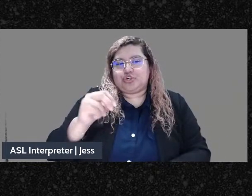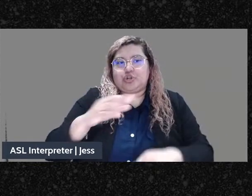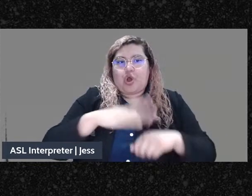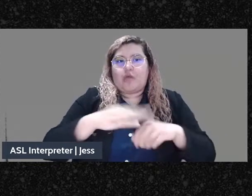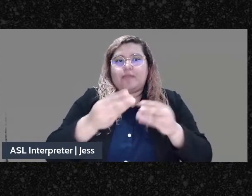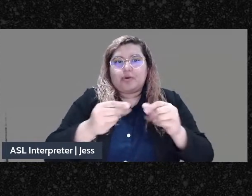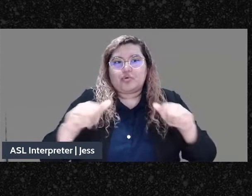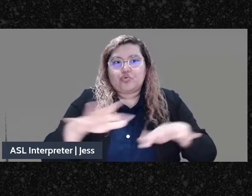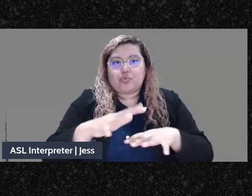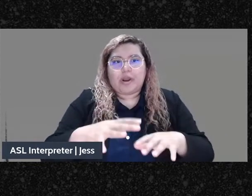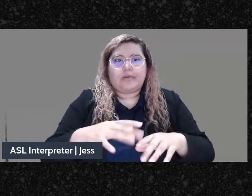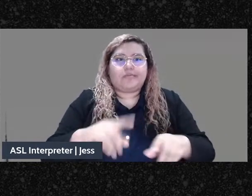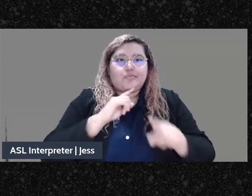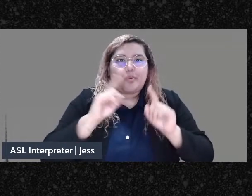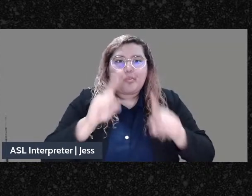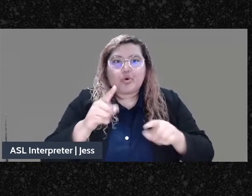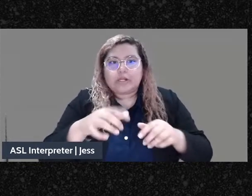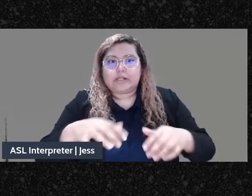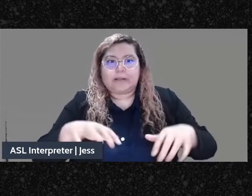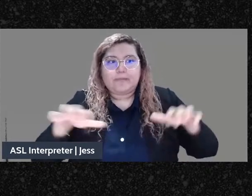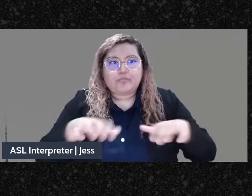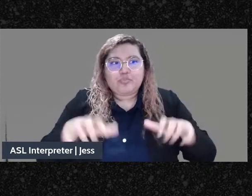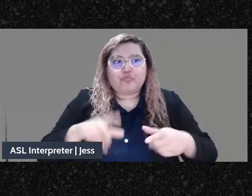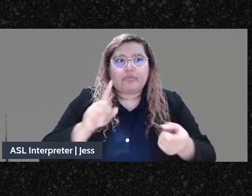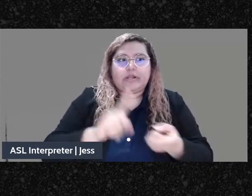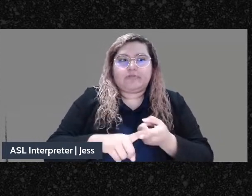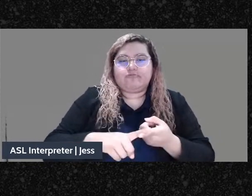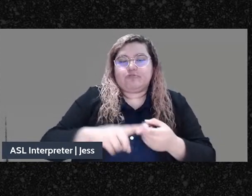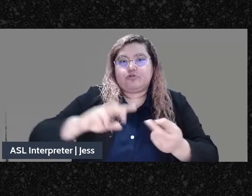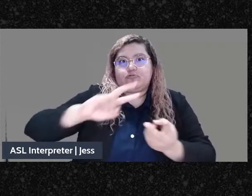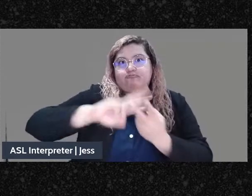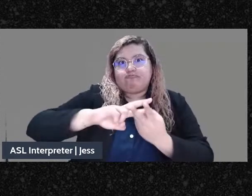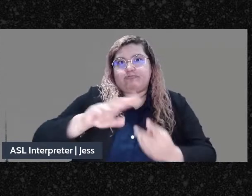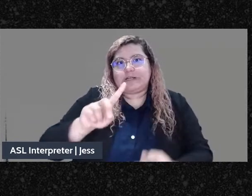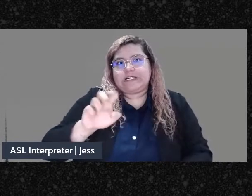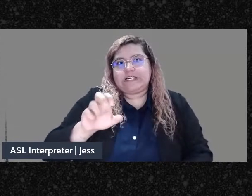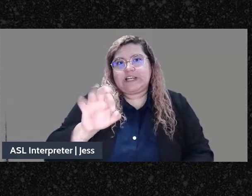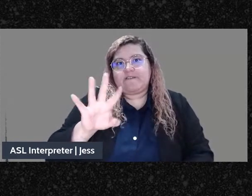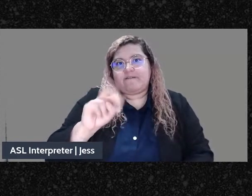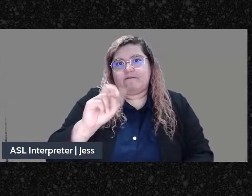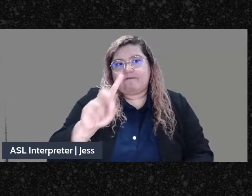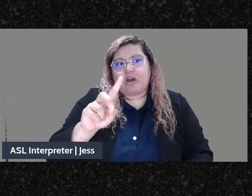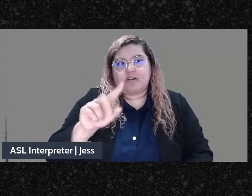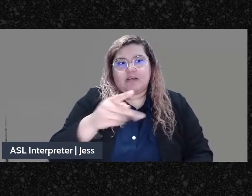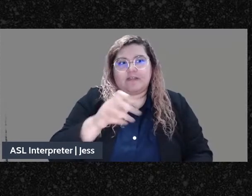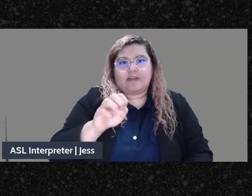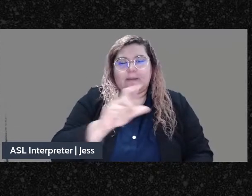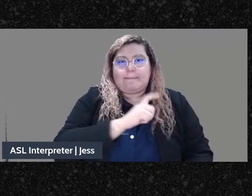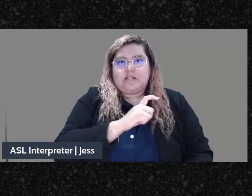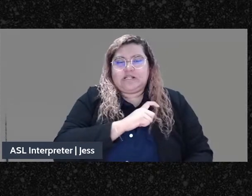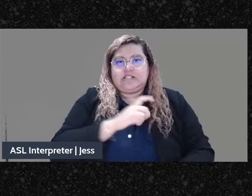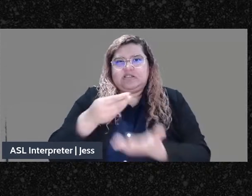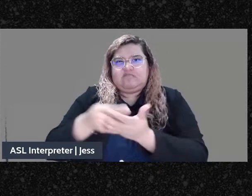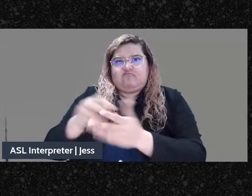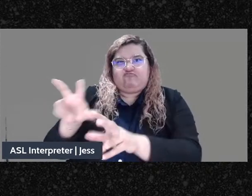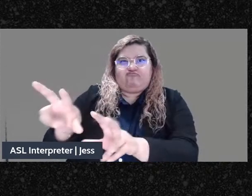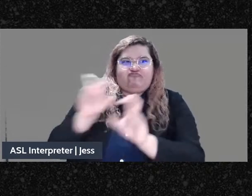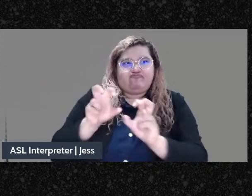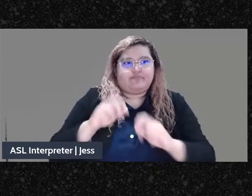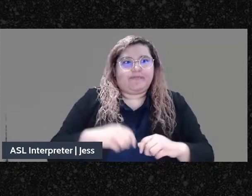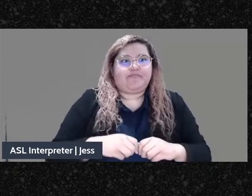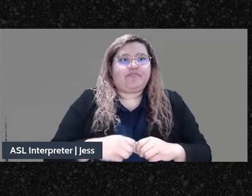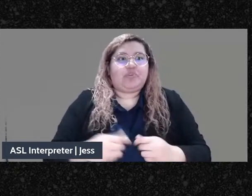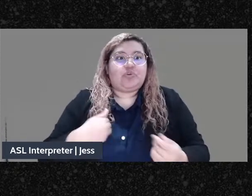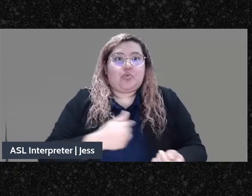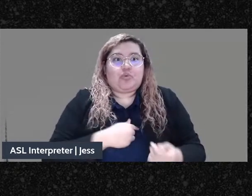and organizers at the forefront of the movement to defund the police. Angelica Chazaro, Erica Perry, Andrea Richie,